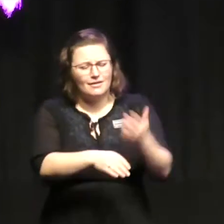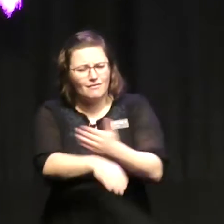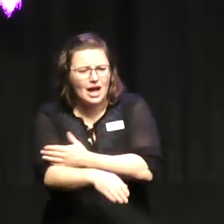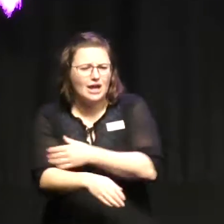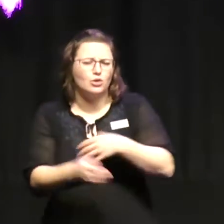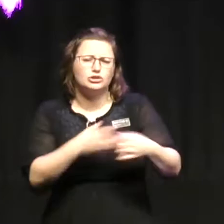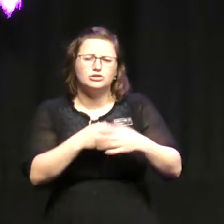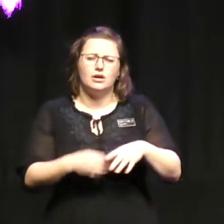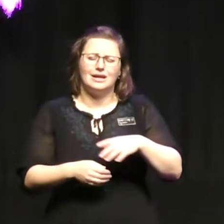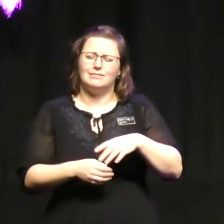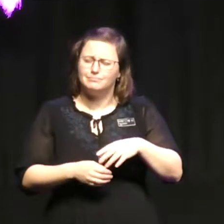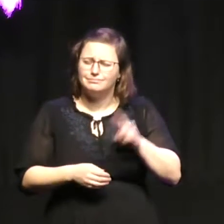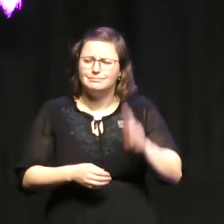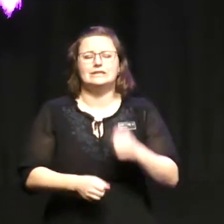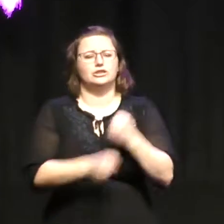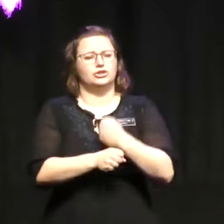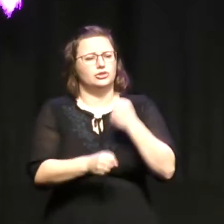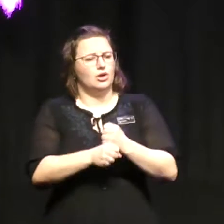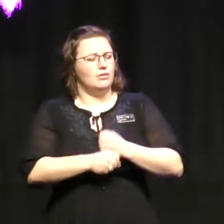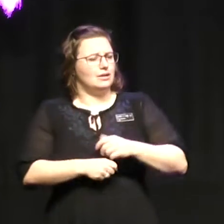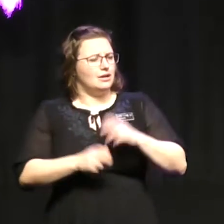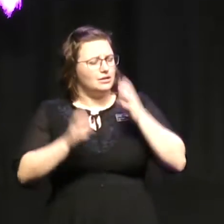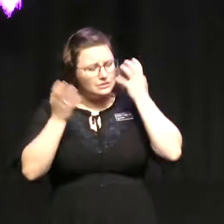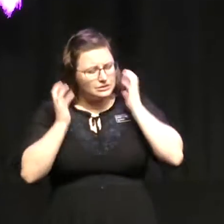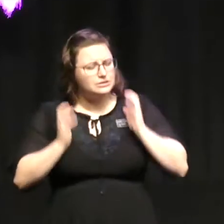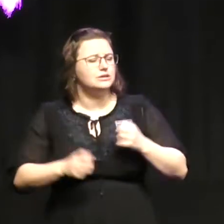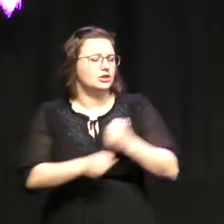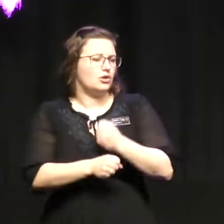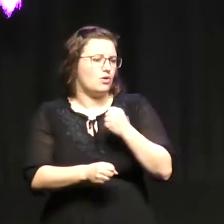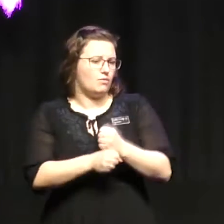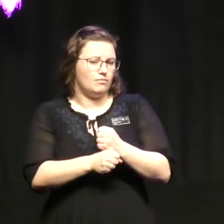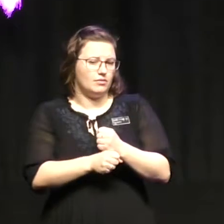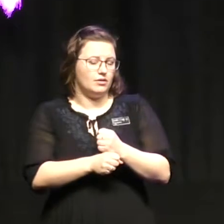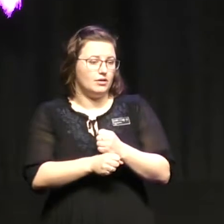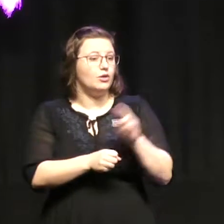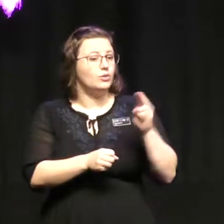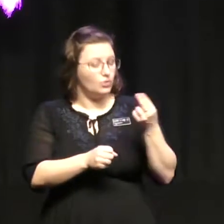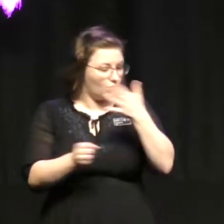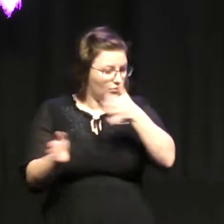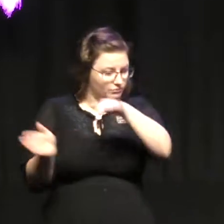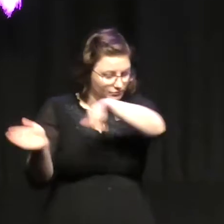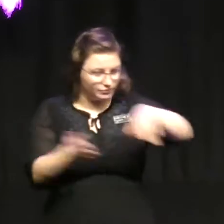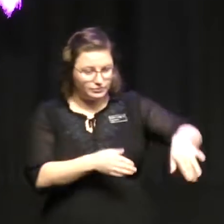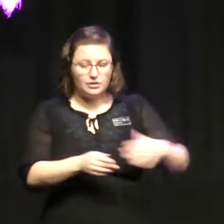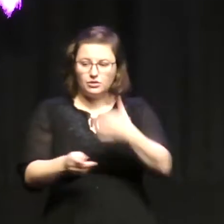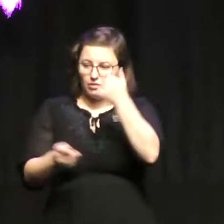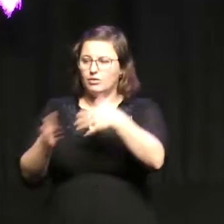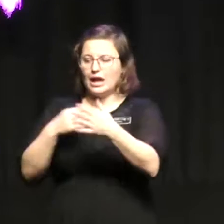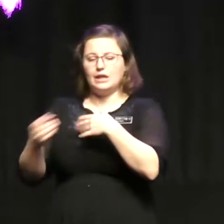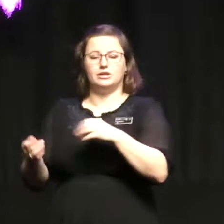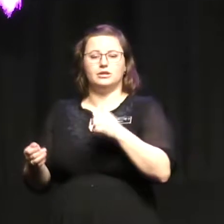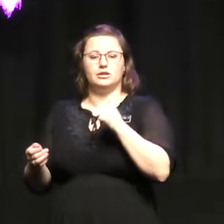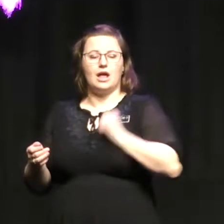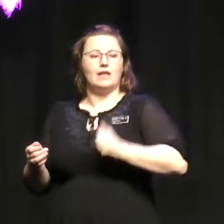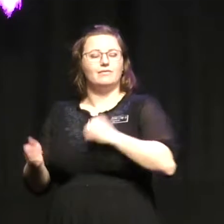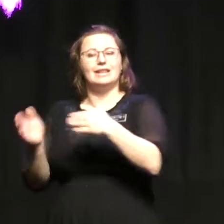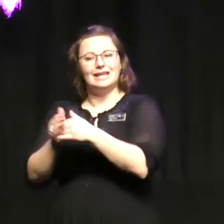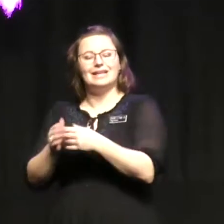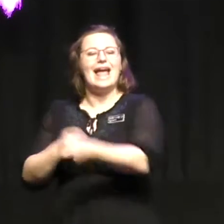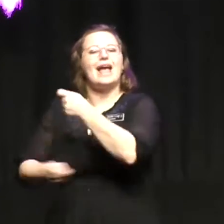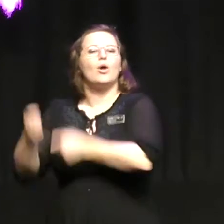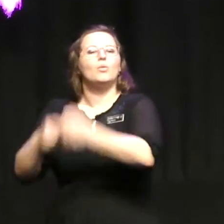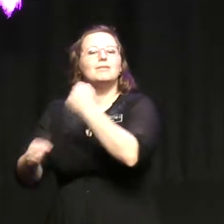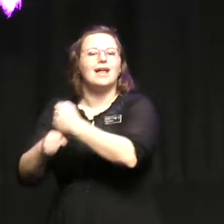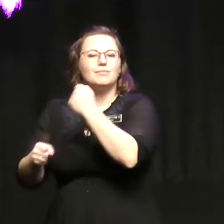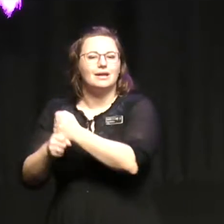doing very hard and strenuous work, which now women can use for gainful economic work.